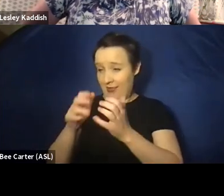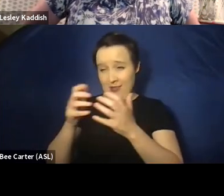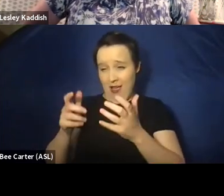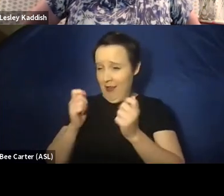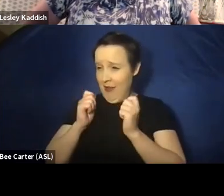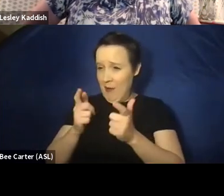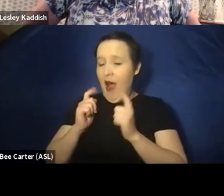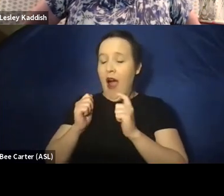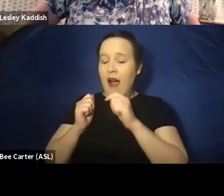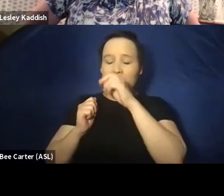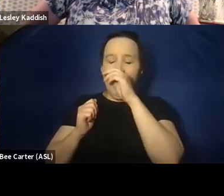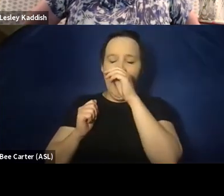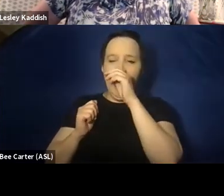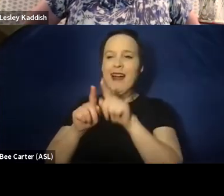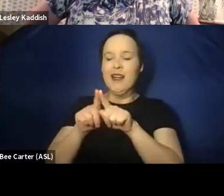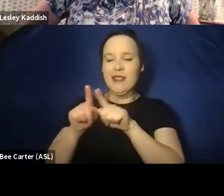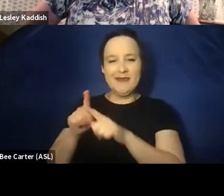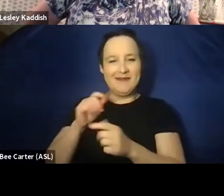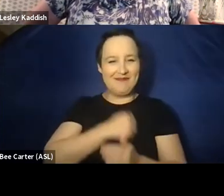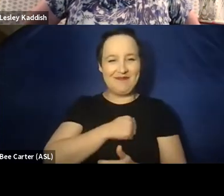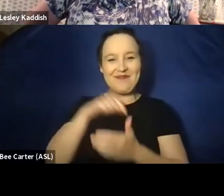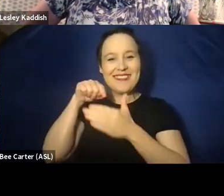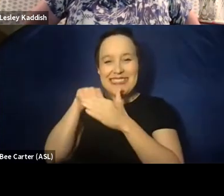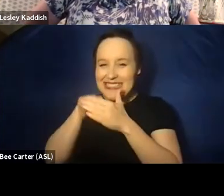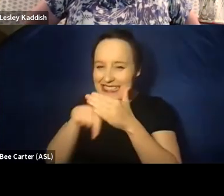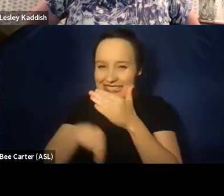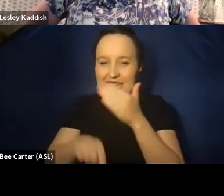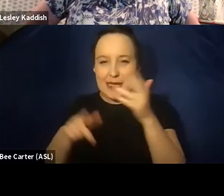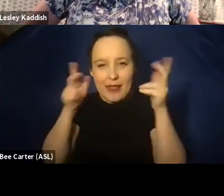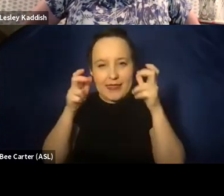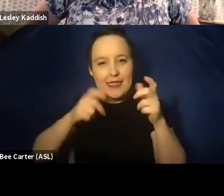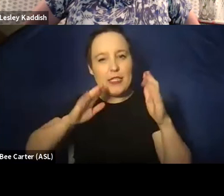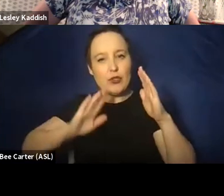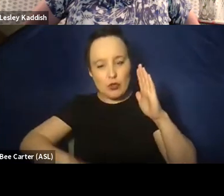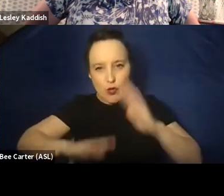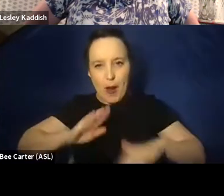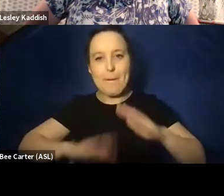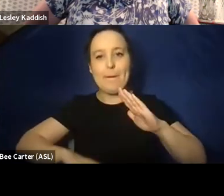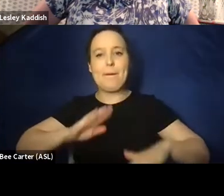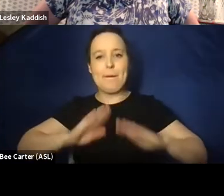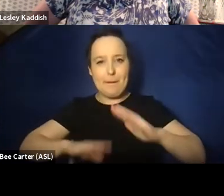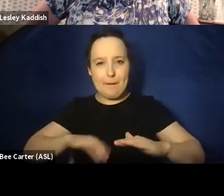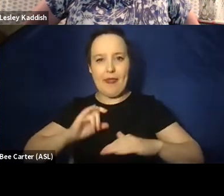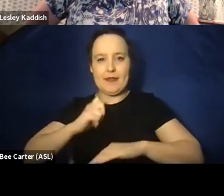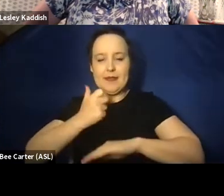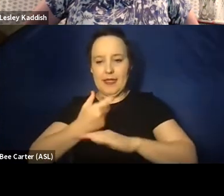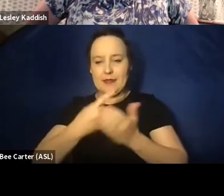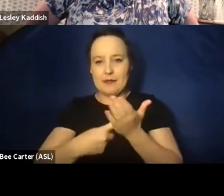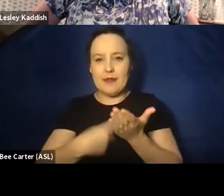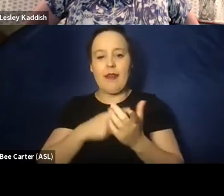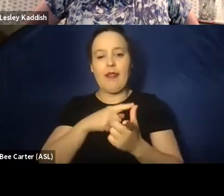also deep, deep listening to the drum that sets the pace, and then the bonong,